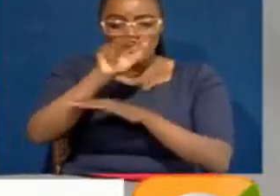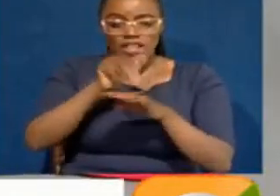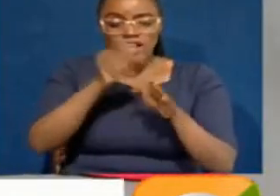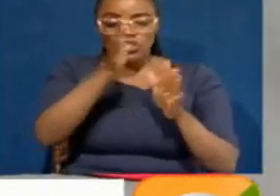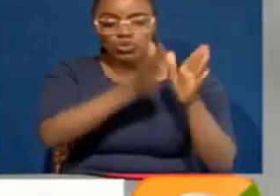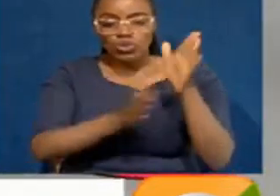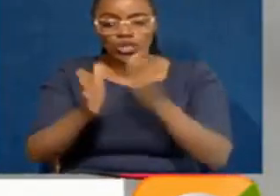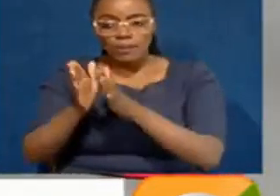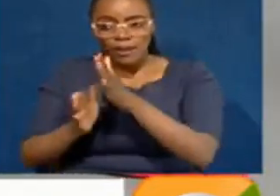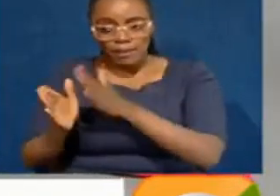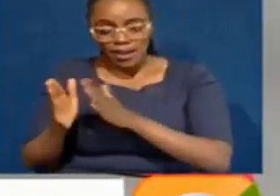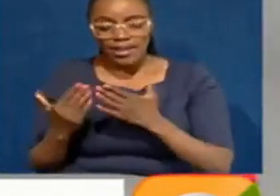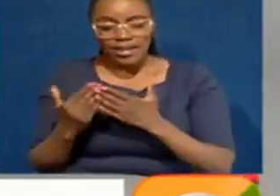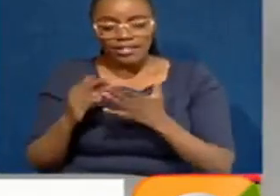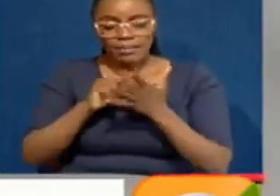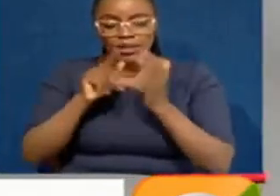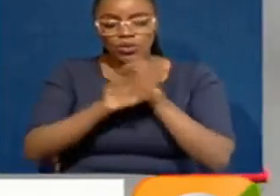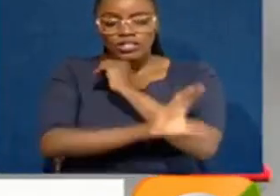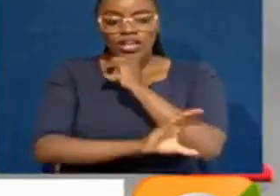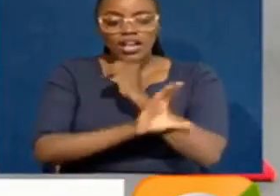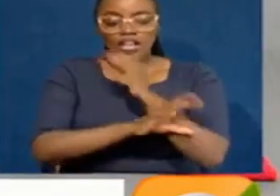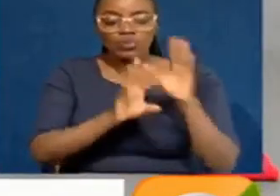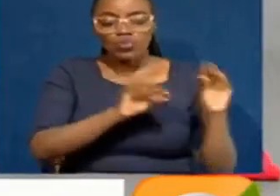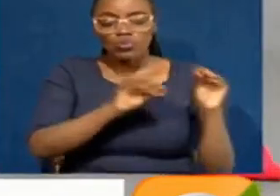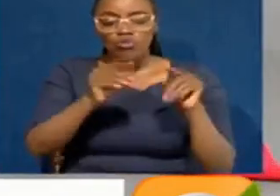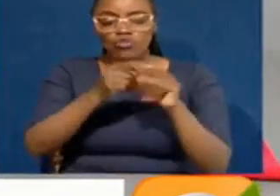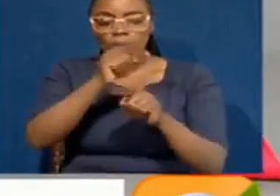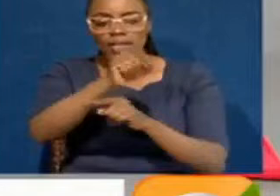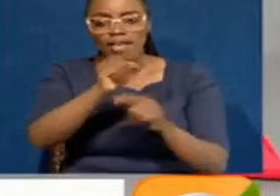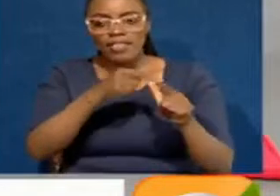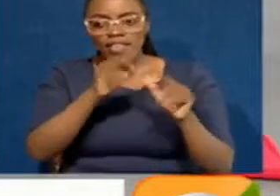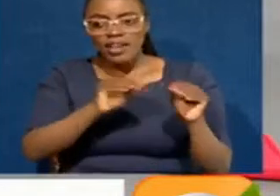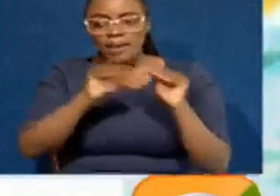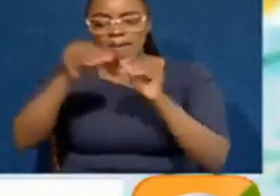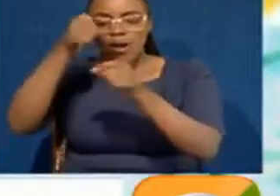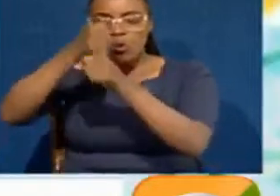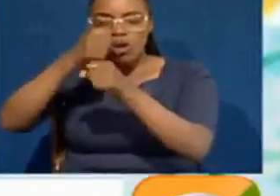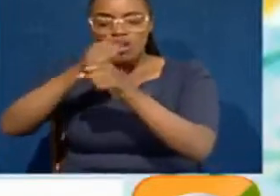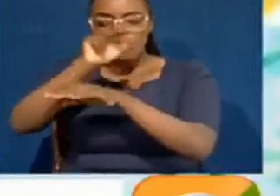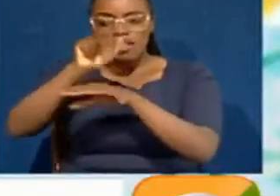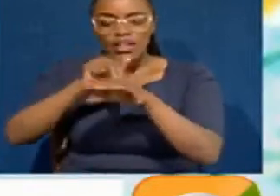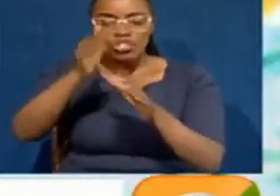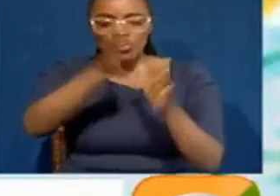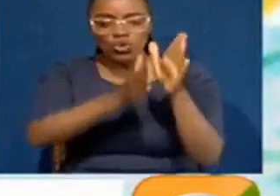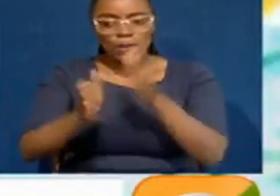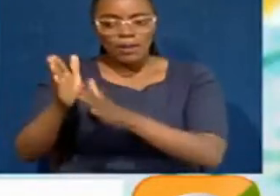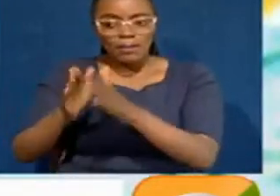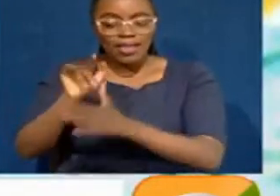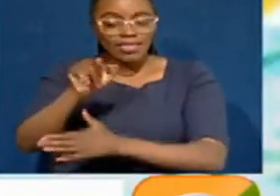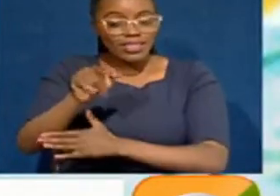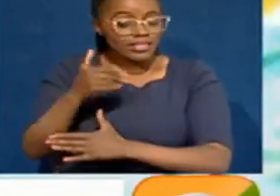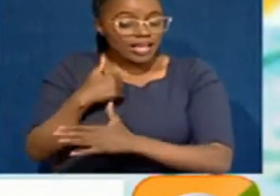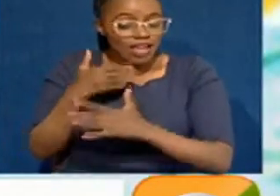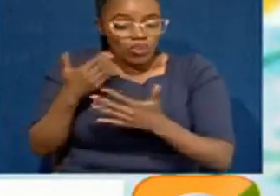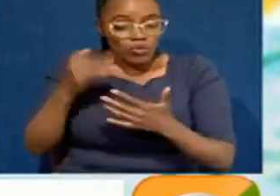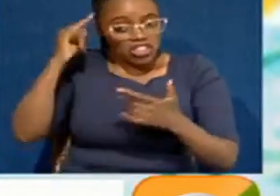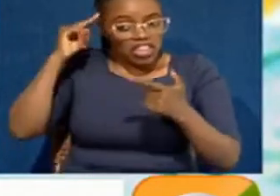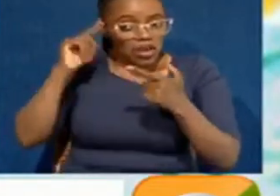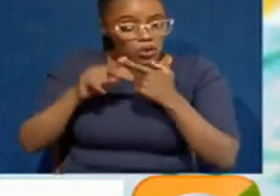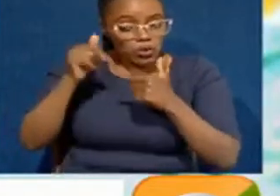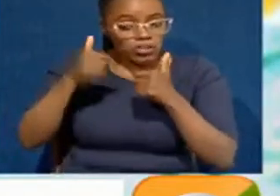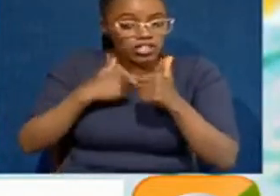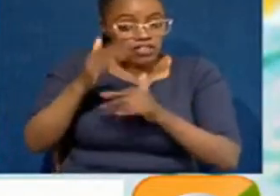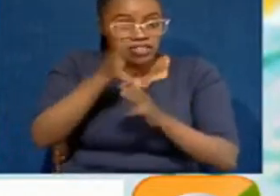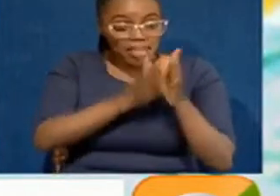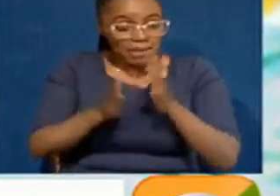preparedness plans. So countries will go from here and work on their national preparedness plans. That's exactly the ultimate goal. Not only the